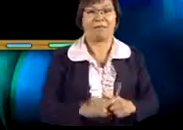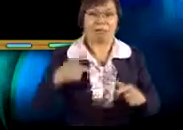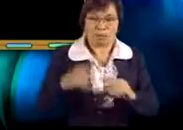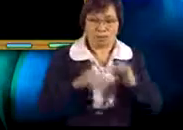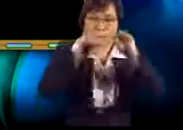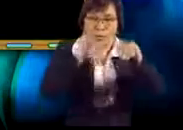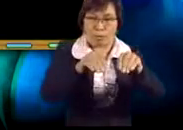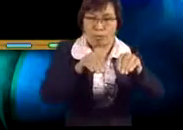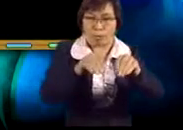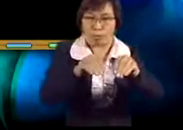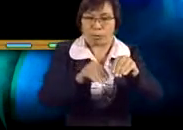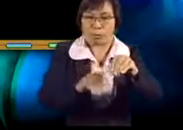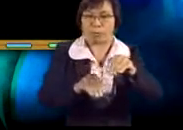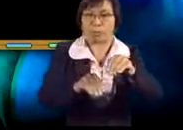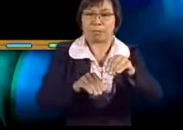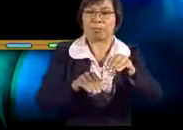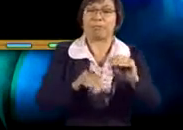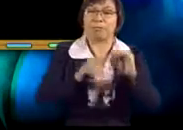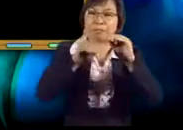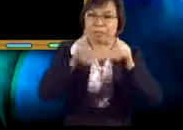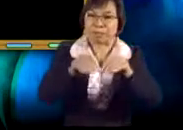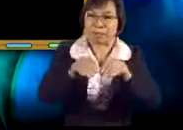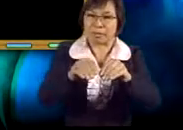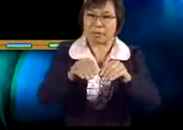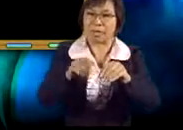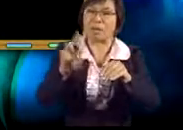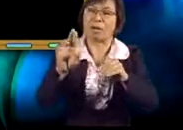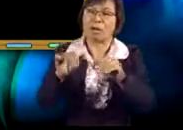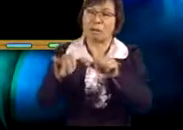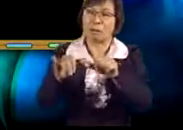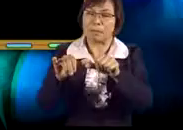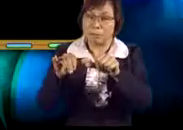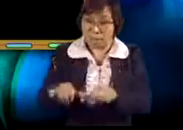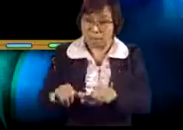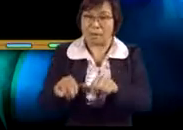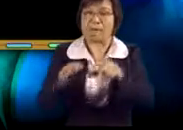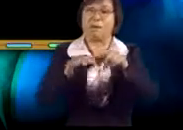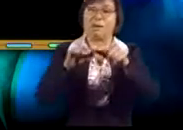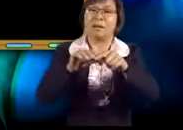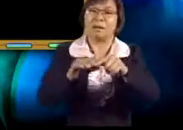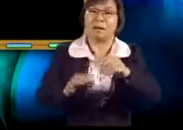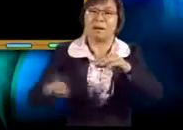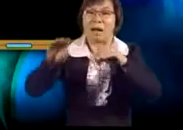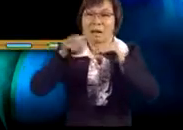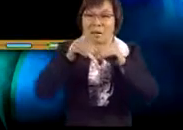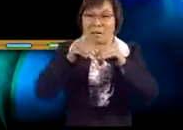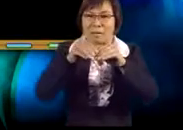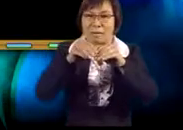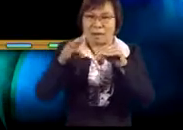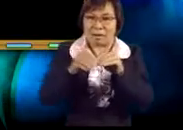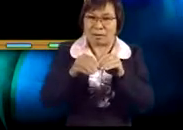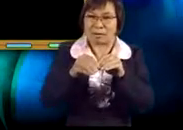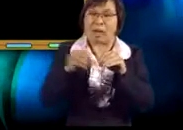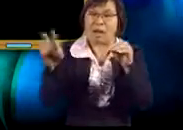We put the remainder over the denominator and we add it to the whole number.